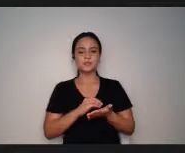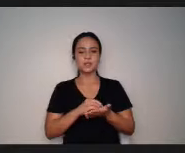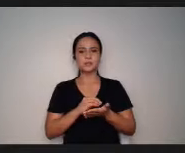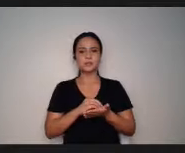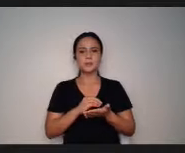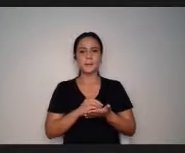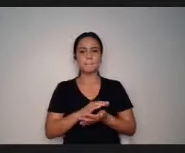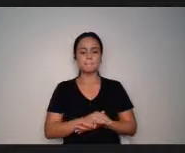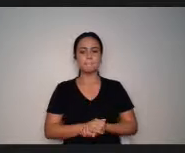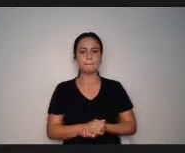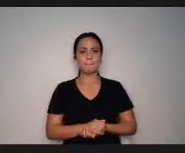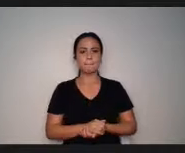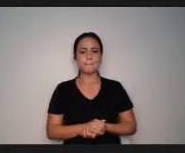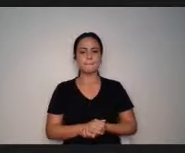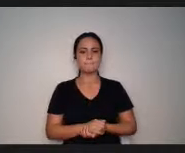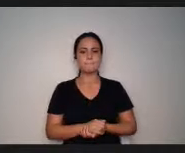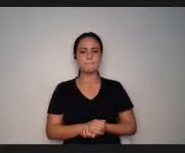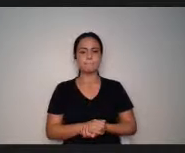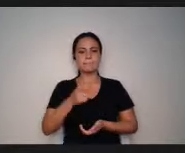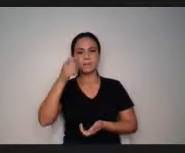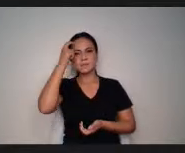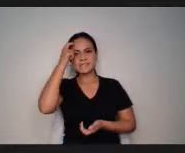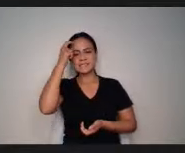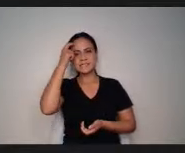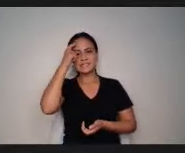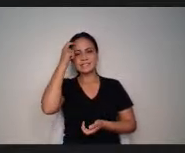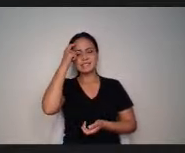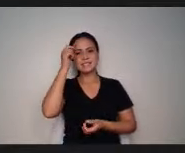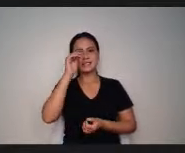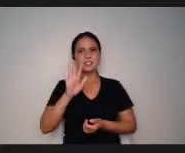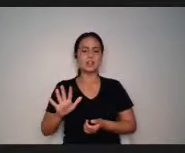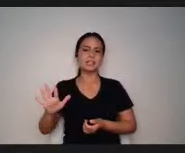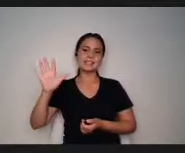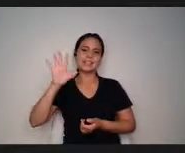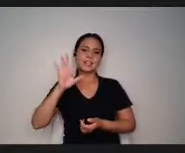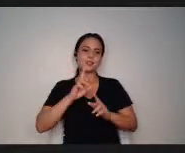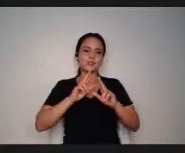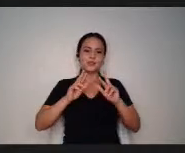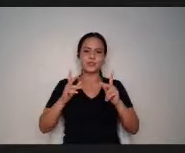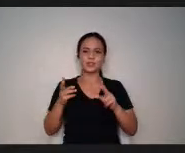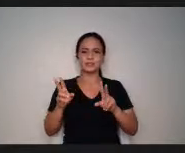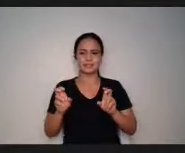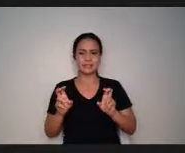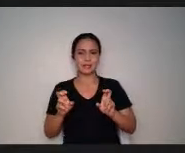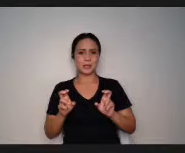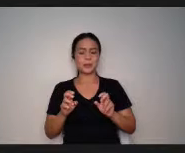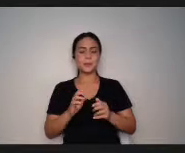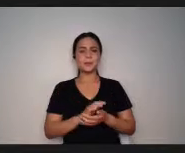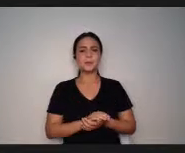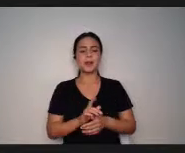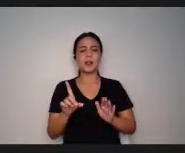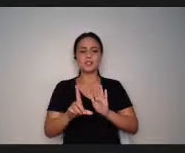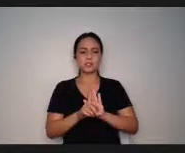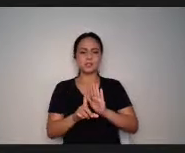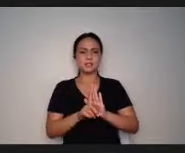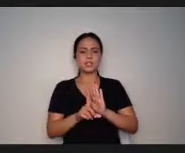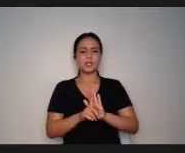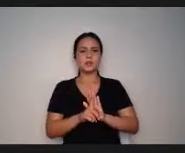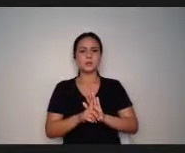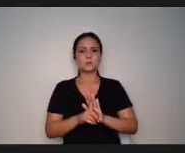awareness of many issues, we have a patchwork of state legislation and of obviously political division